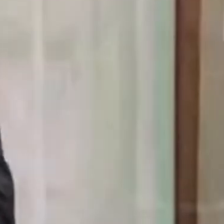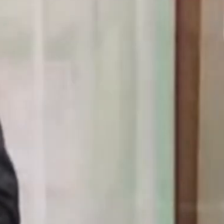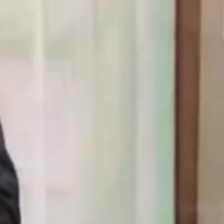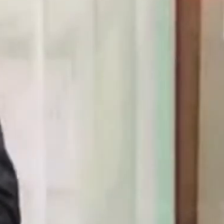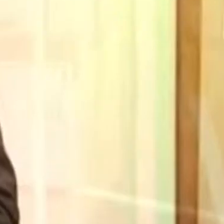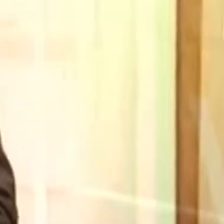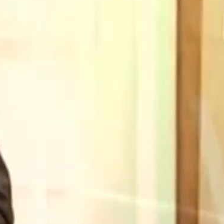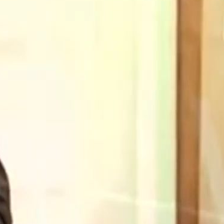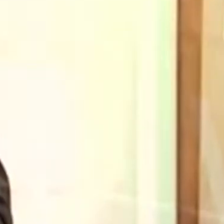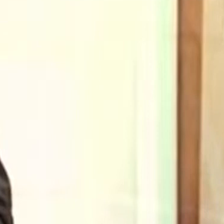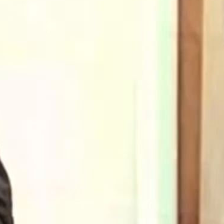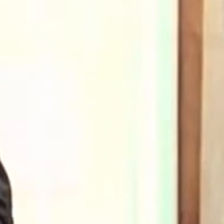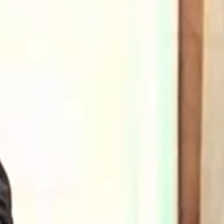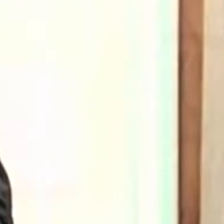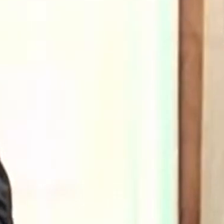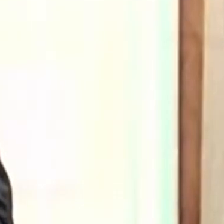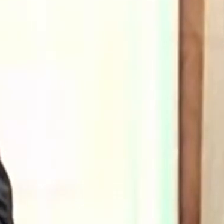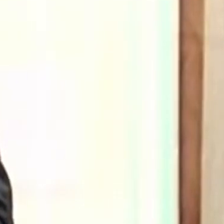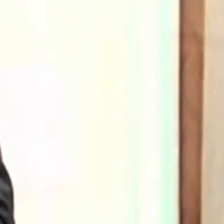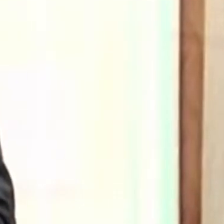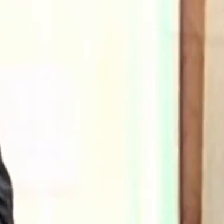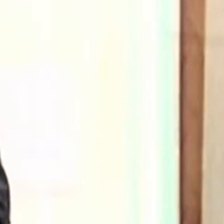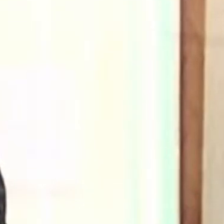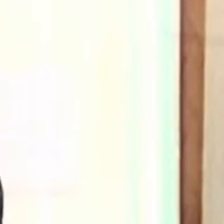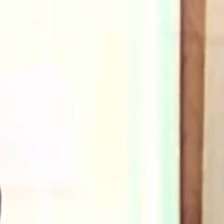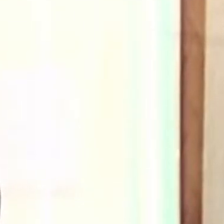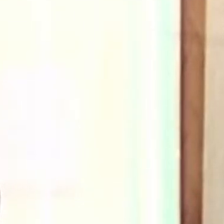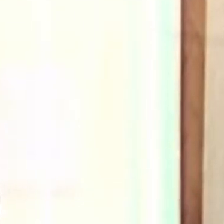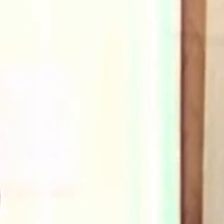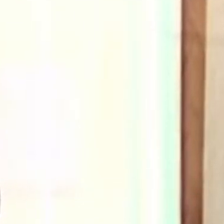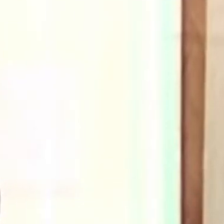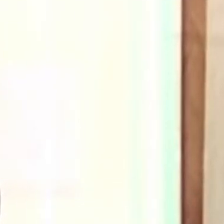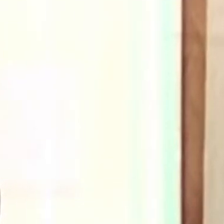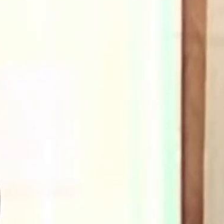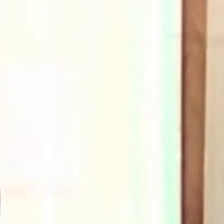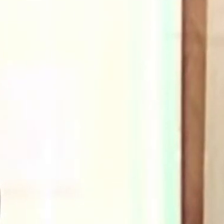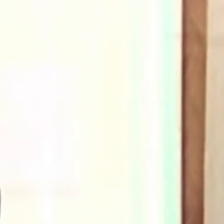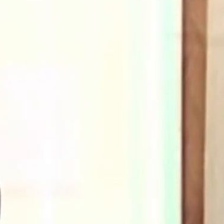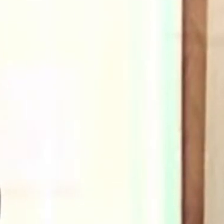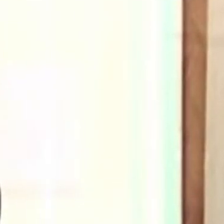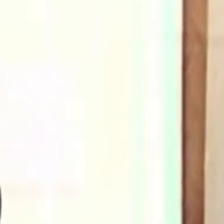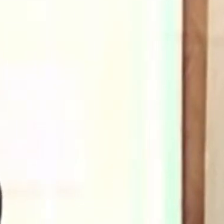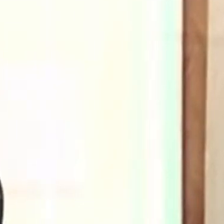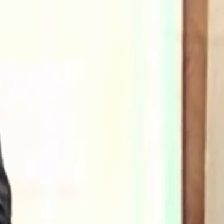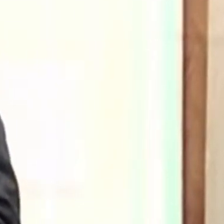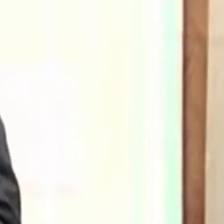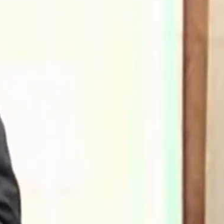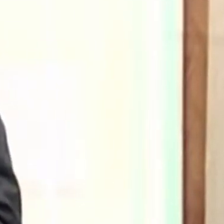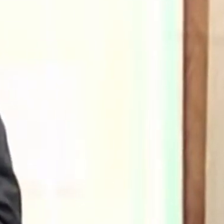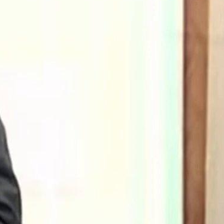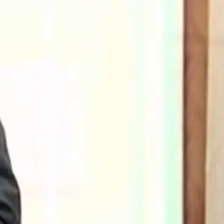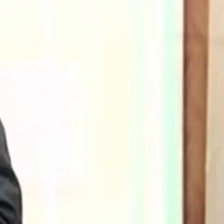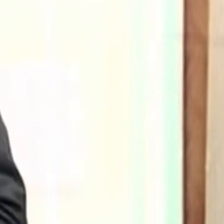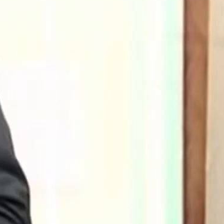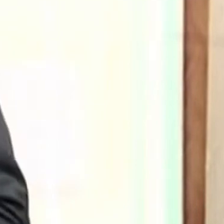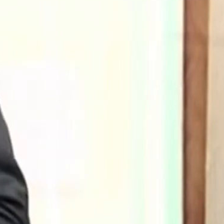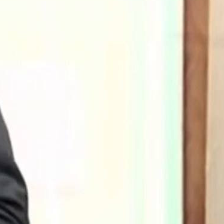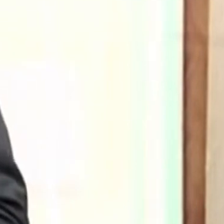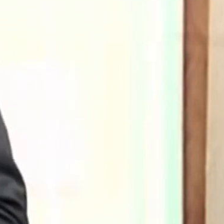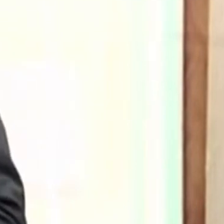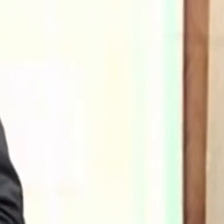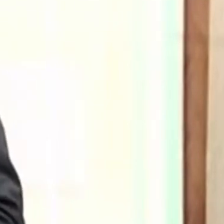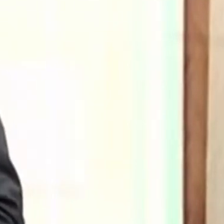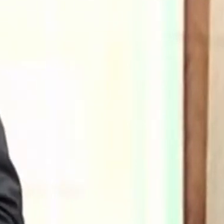Thank you so much for joining us on Parliament Television and Parliament Radio. Your favorite program is back on your screens and on your